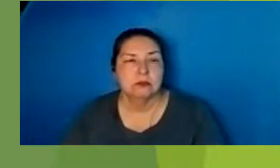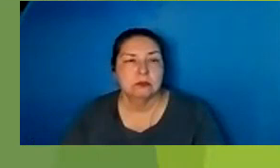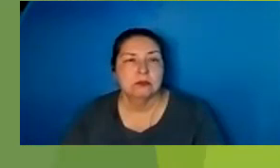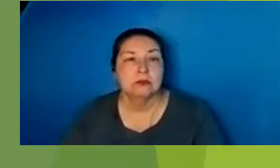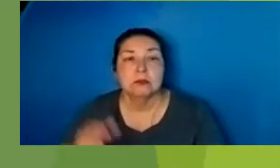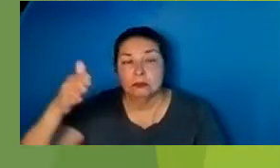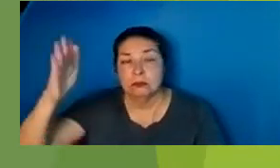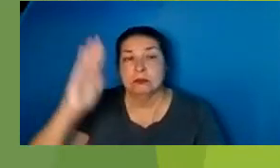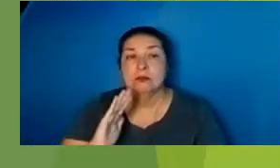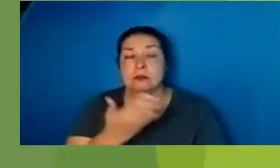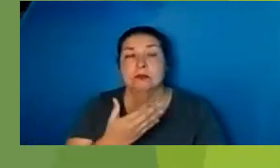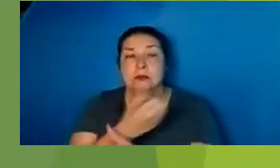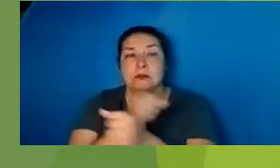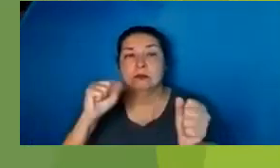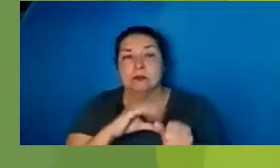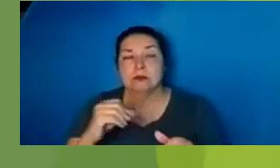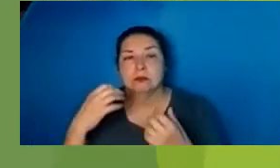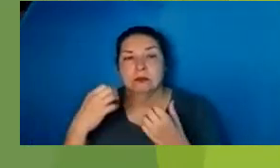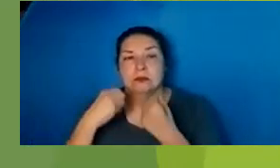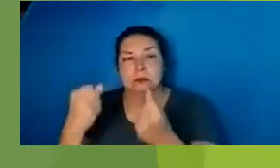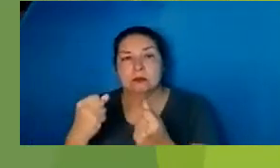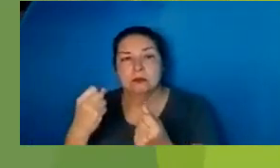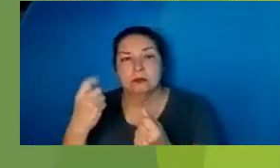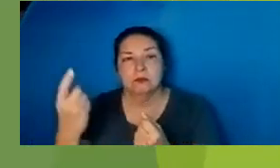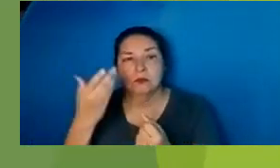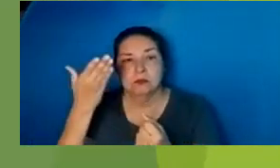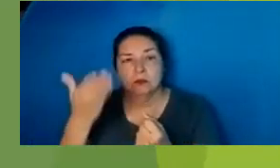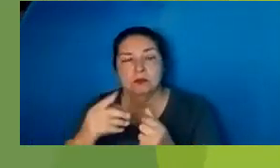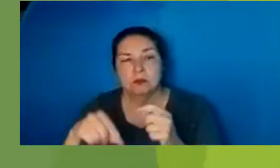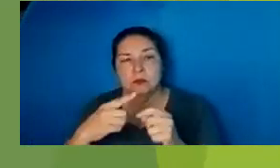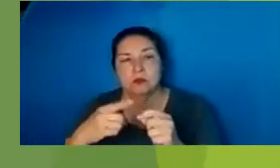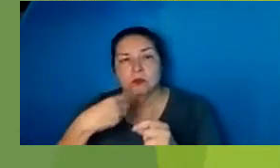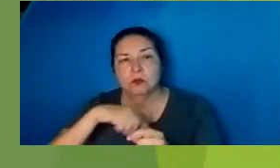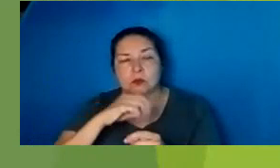Amen. Amen. Amen. Amen. Amen.